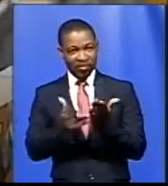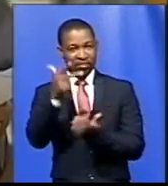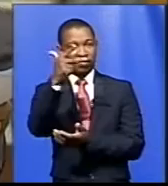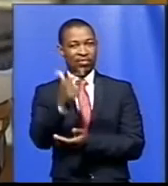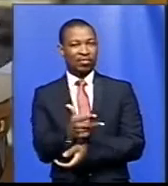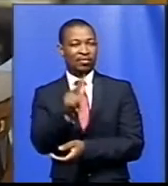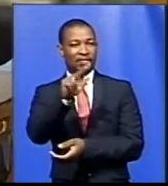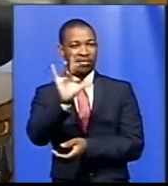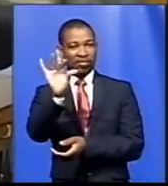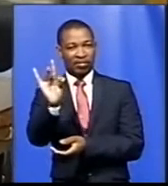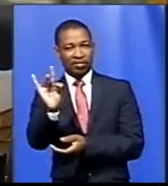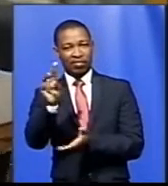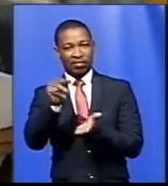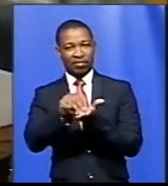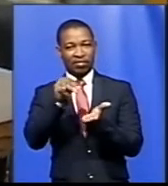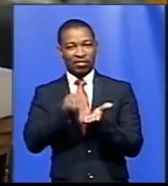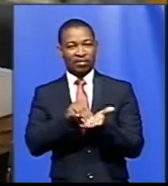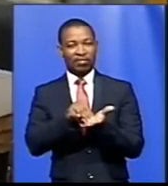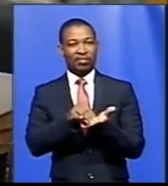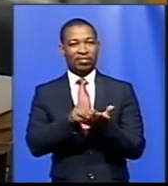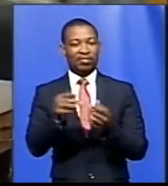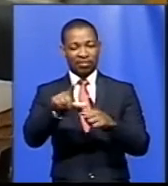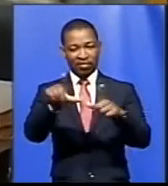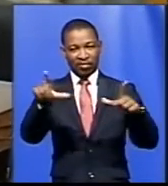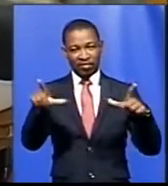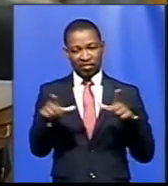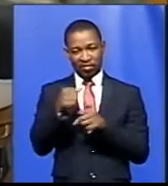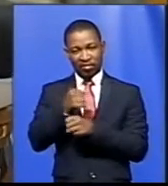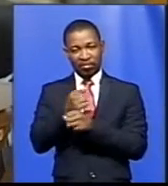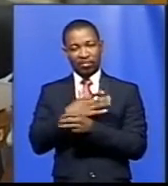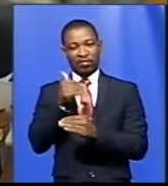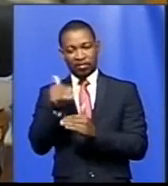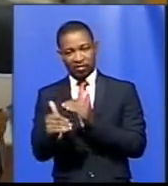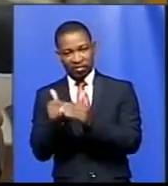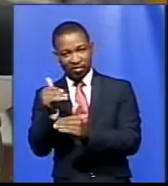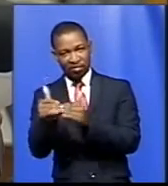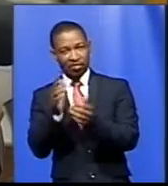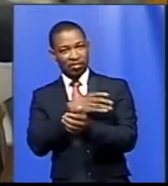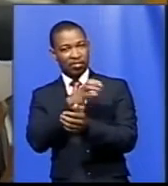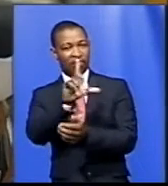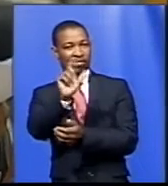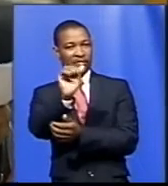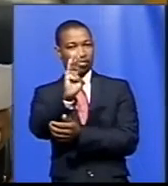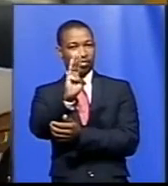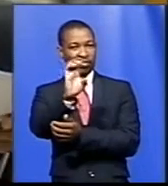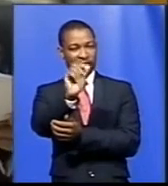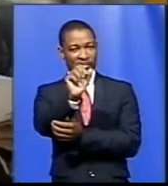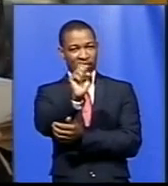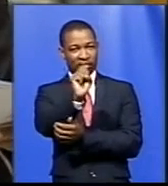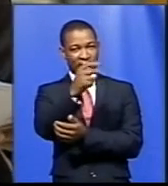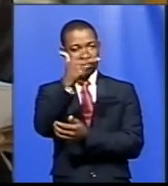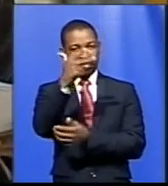338 million, land administration and processes, capacity and system, LAPCAS for short, at